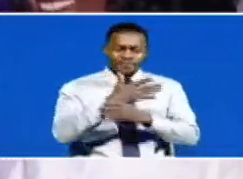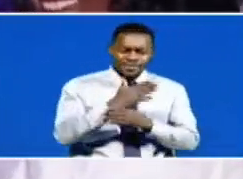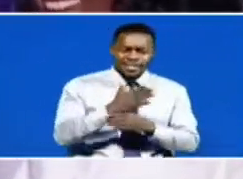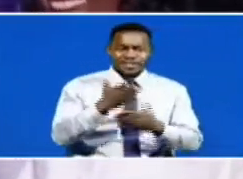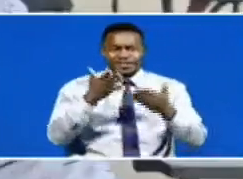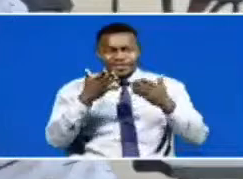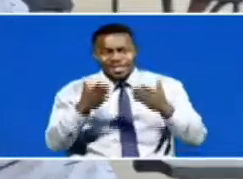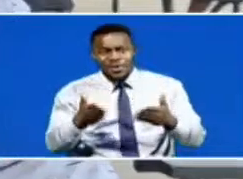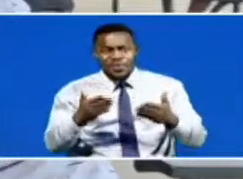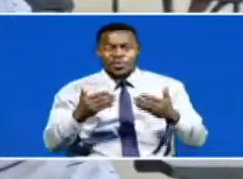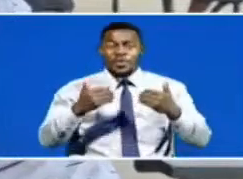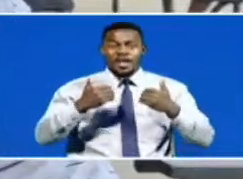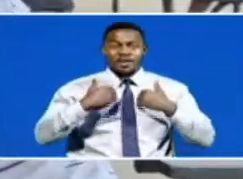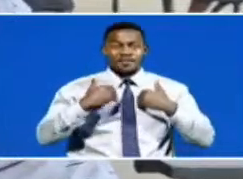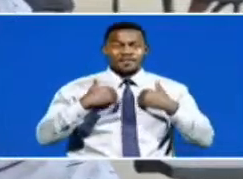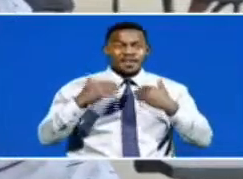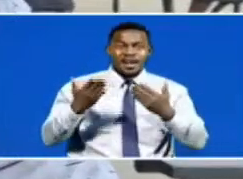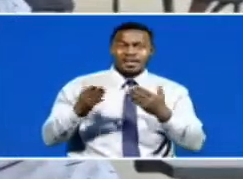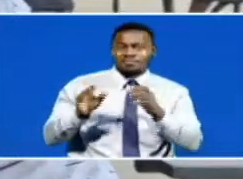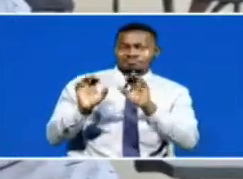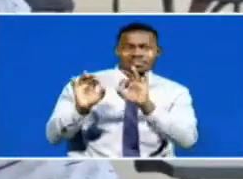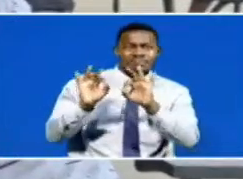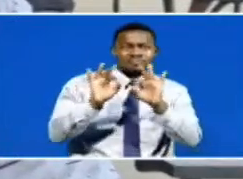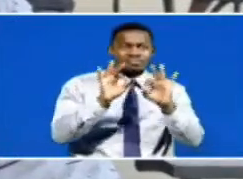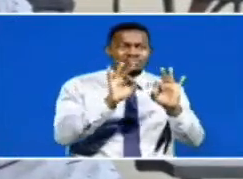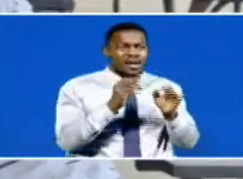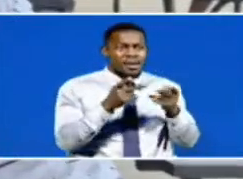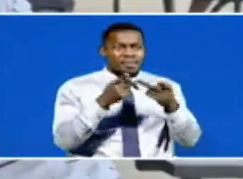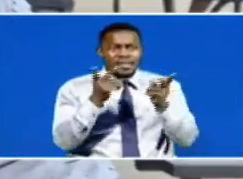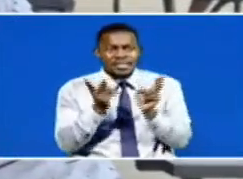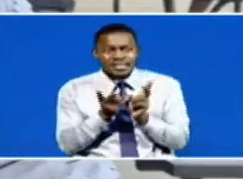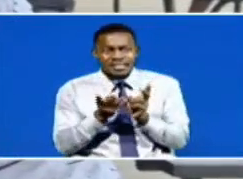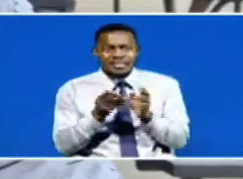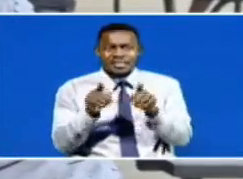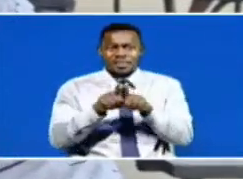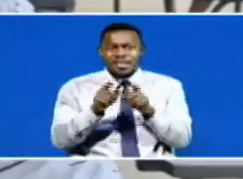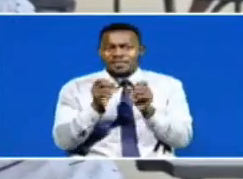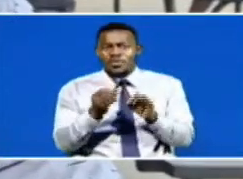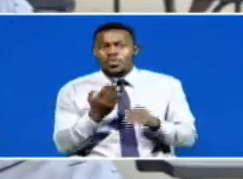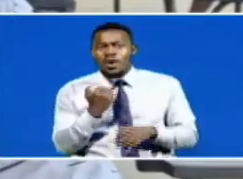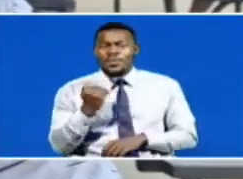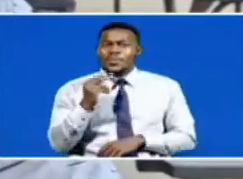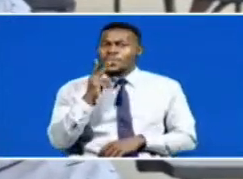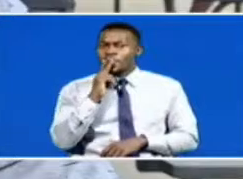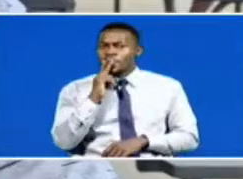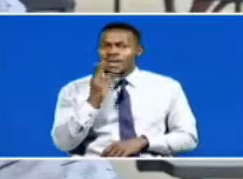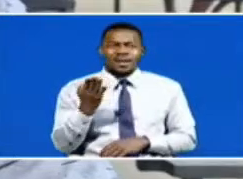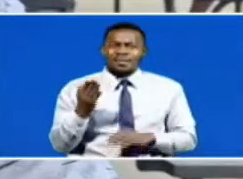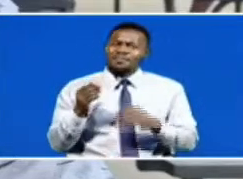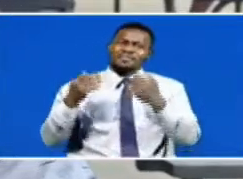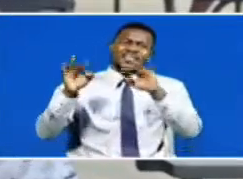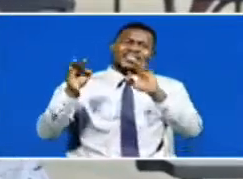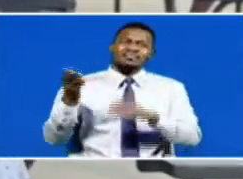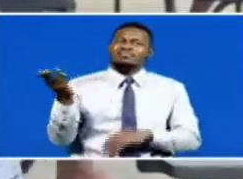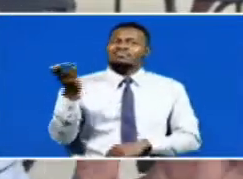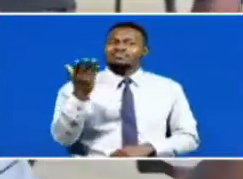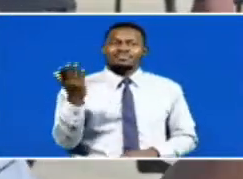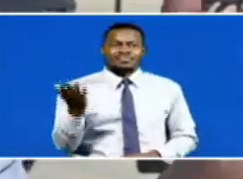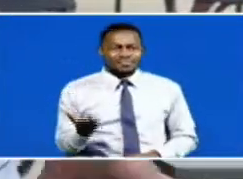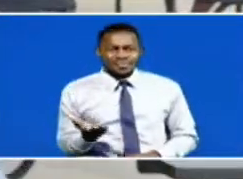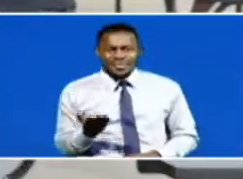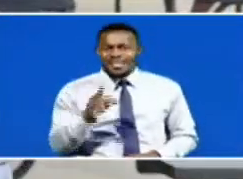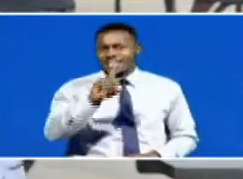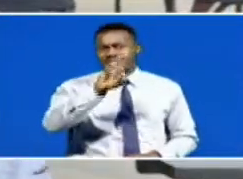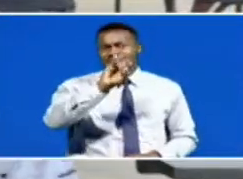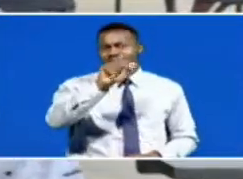We have a marine park in Wasini. You get to do your snorkeling there. So there's a lot to do when you come to Diani. And that is why if you